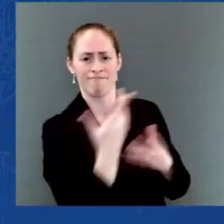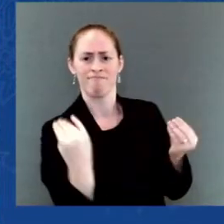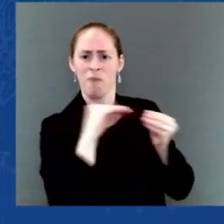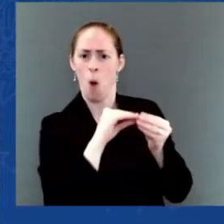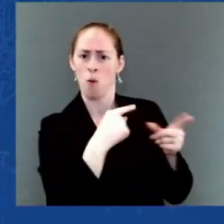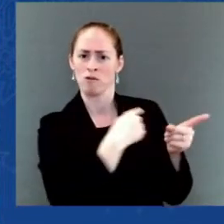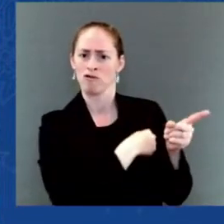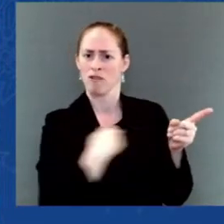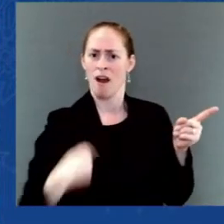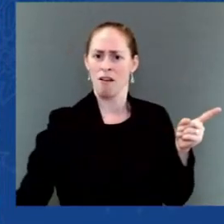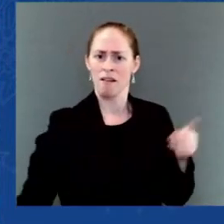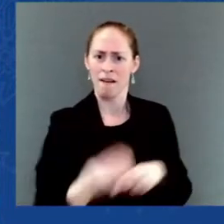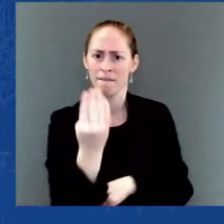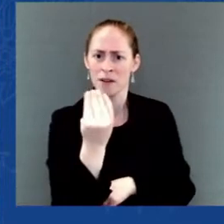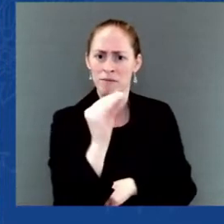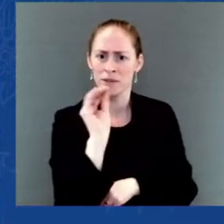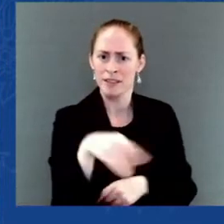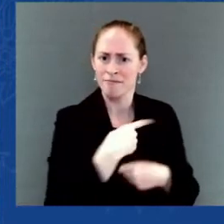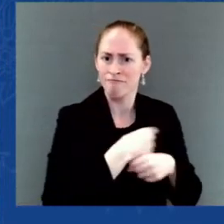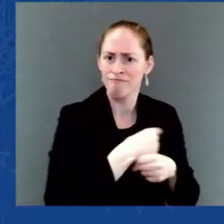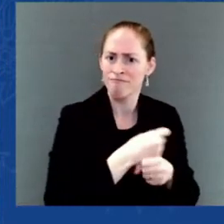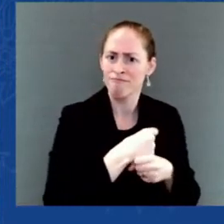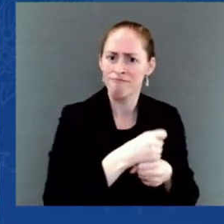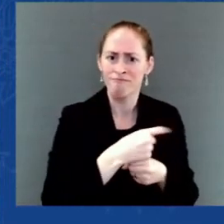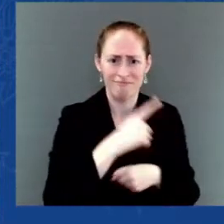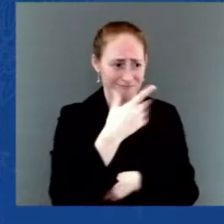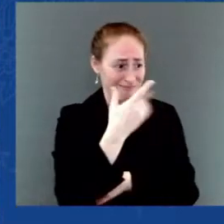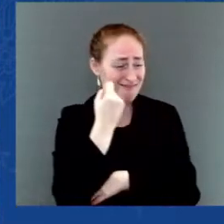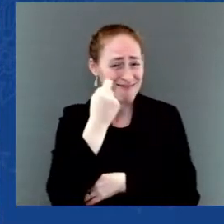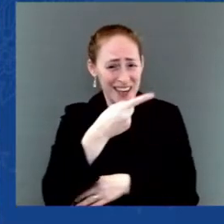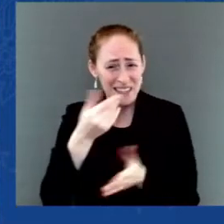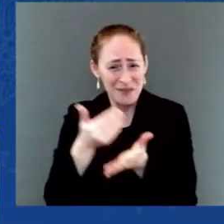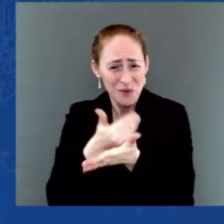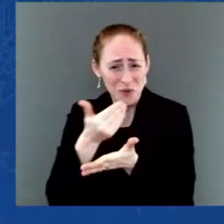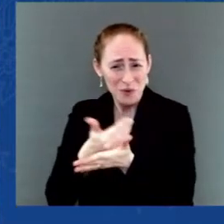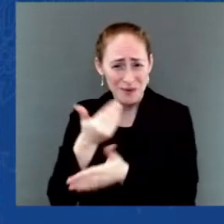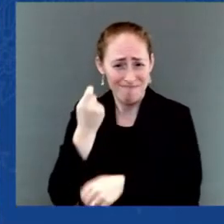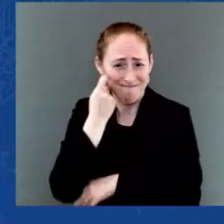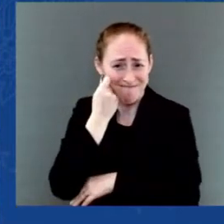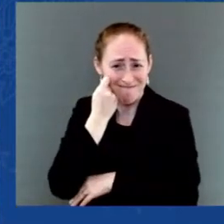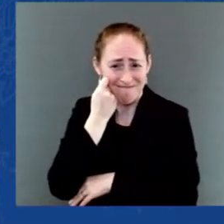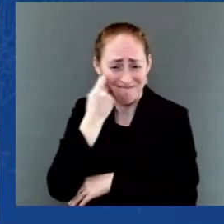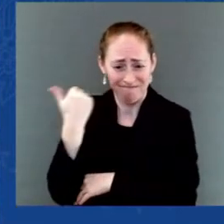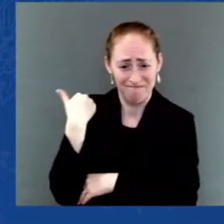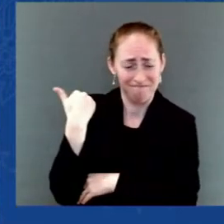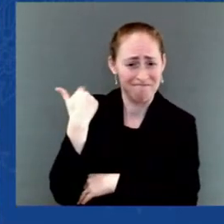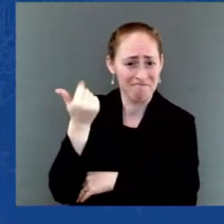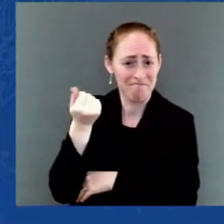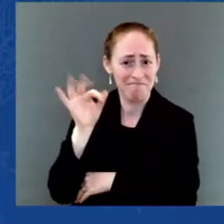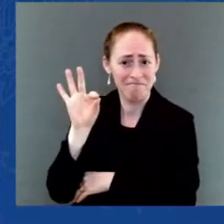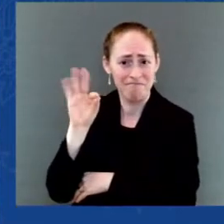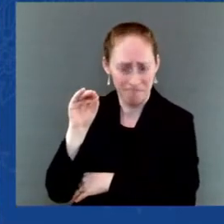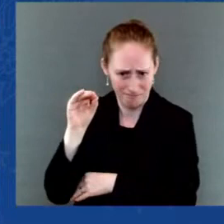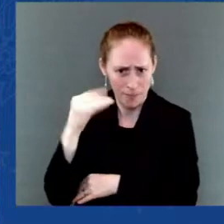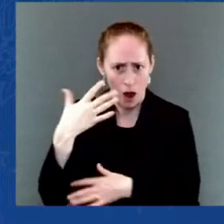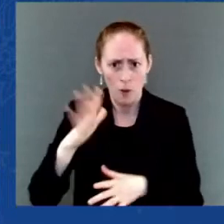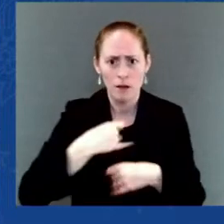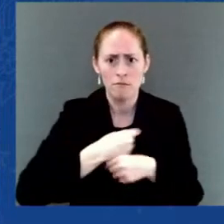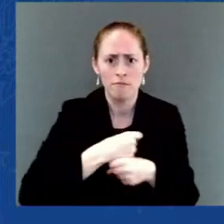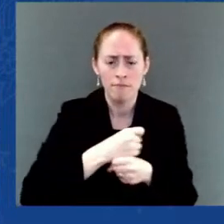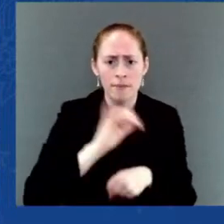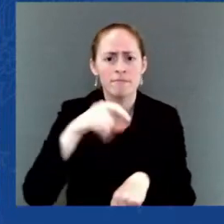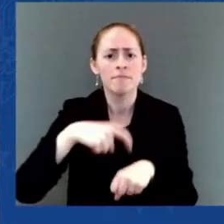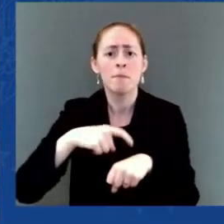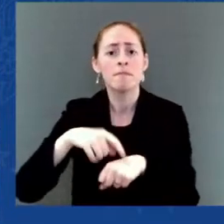1990, China's share was 1.7 percent. And